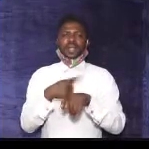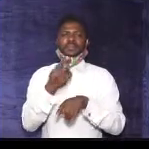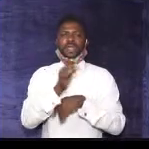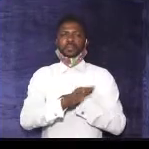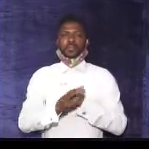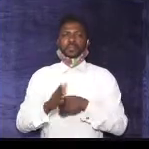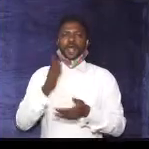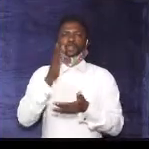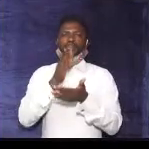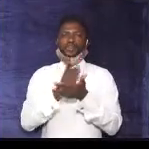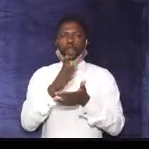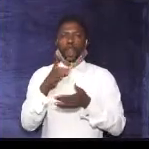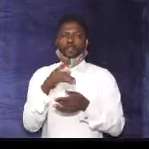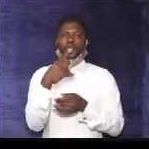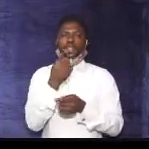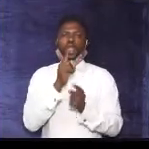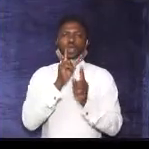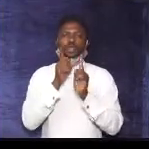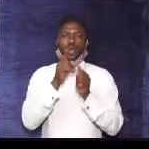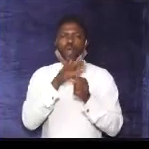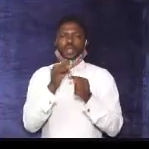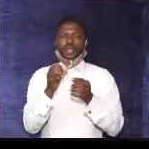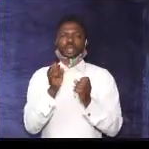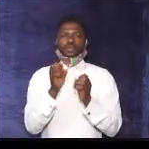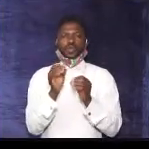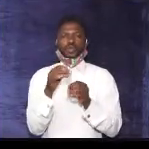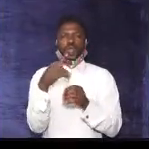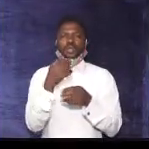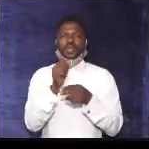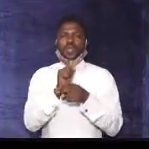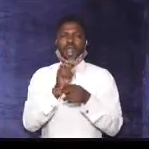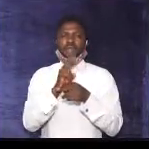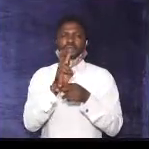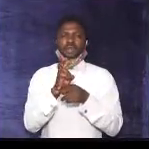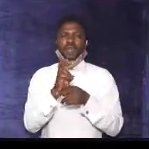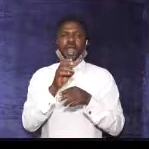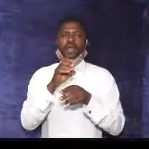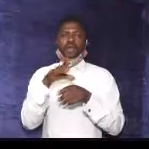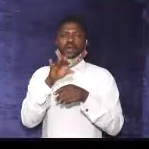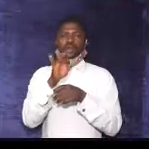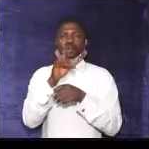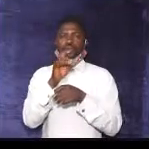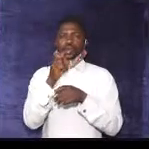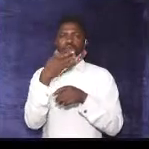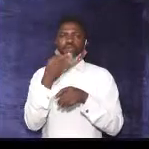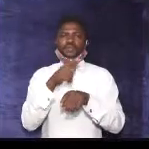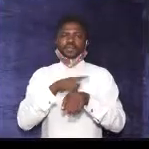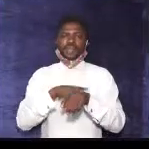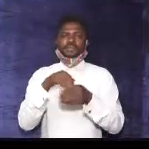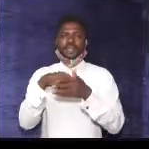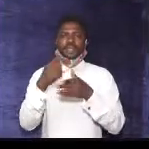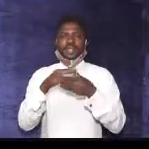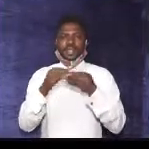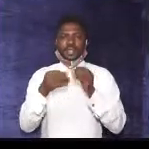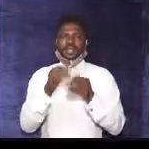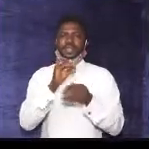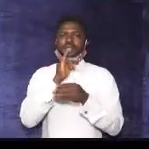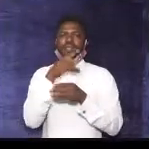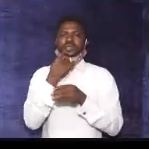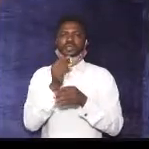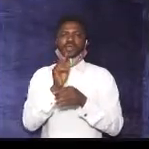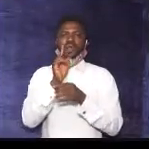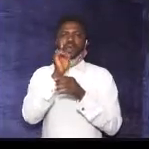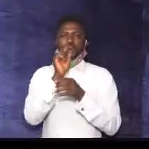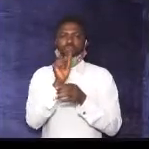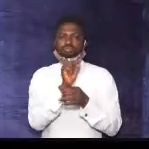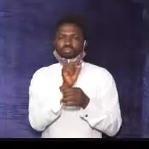time the pupils stopped the talking. So the adverbial clause of time in the sentence is